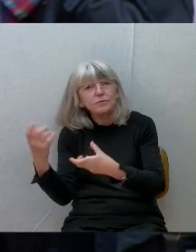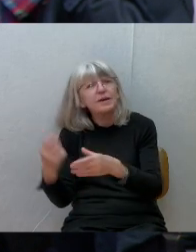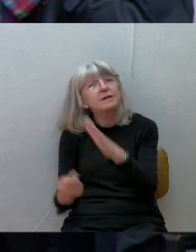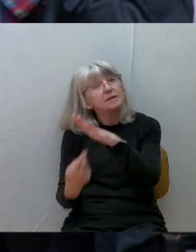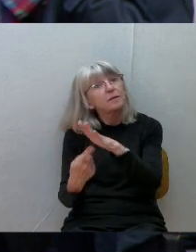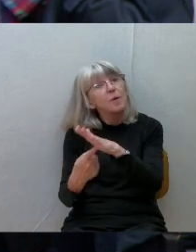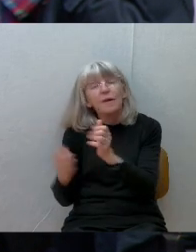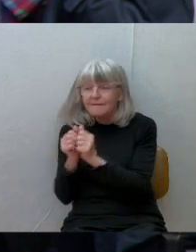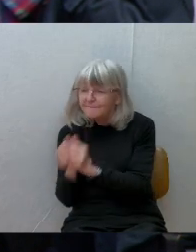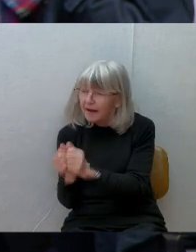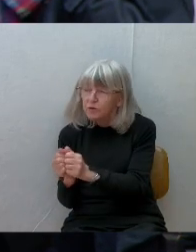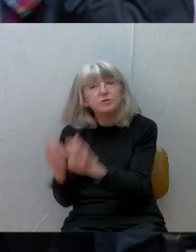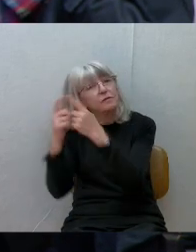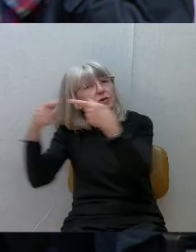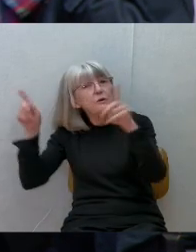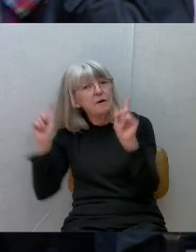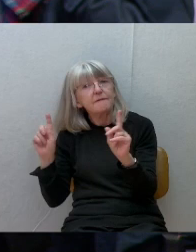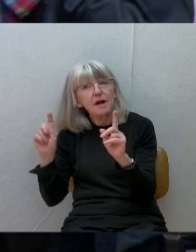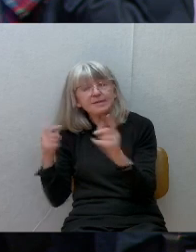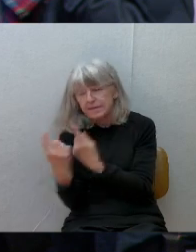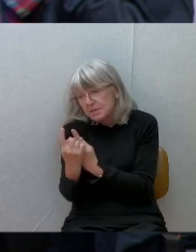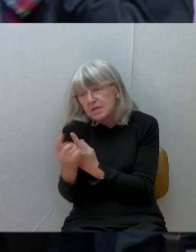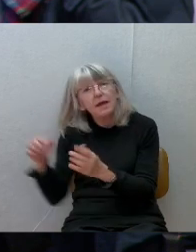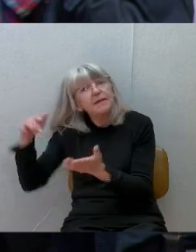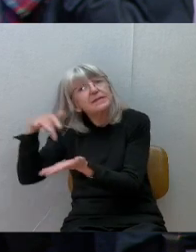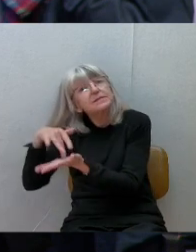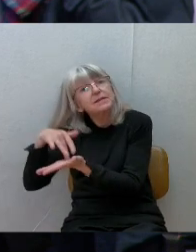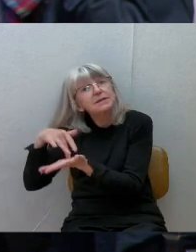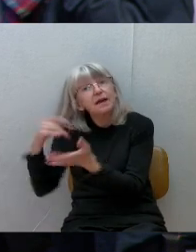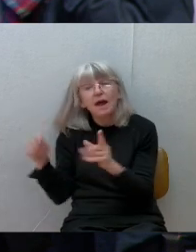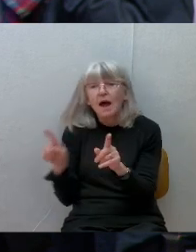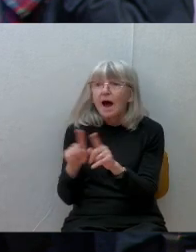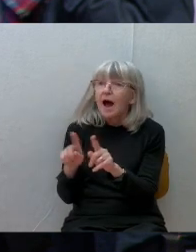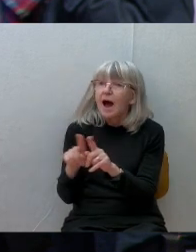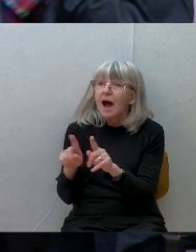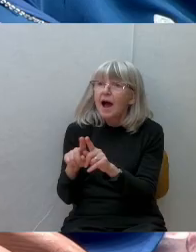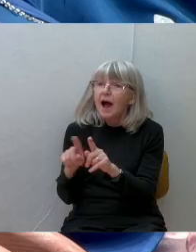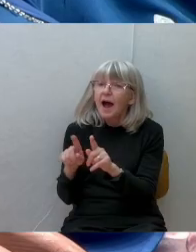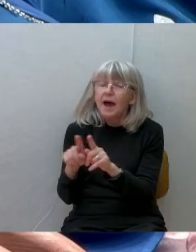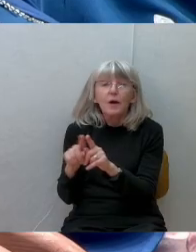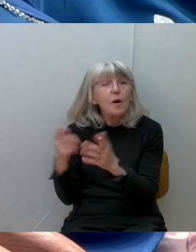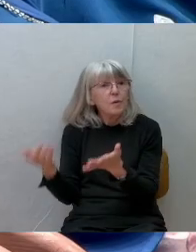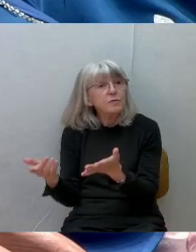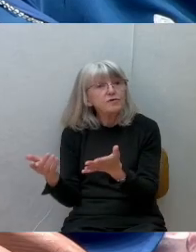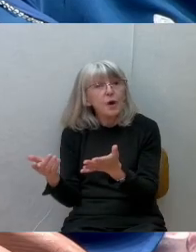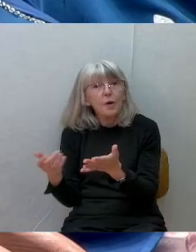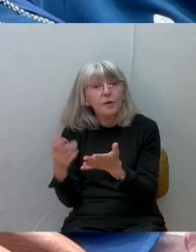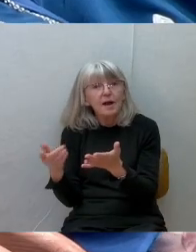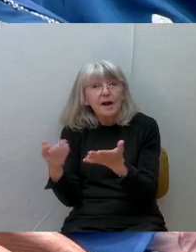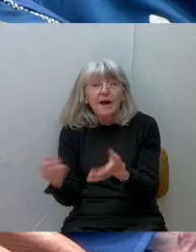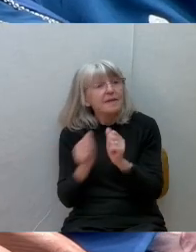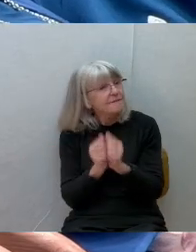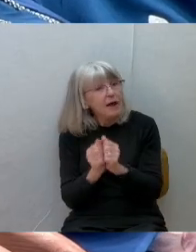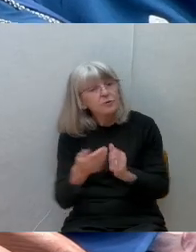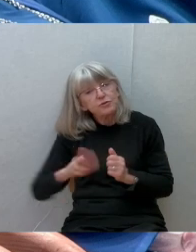our university, the closeness to our city, and also taking the best parts of our mother university. George, you have always